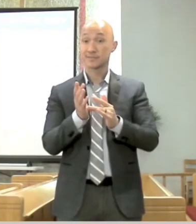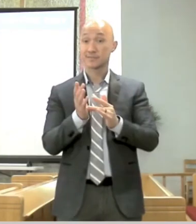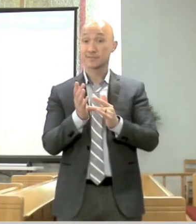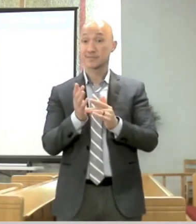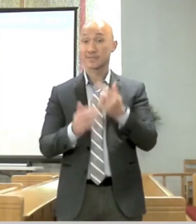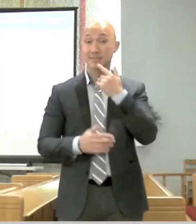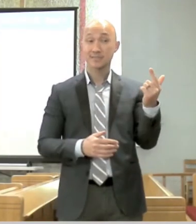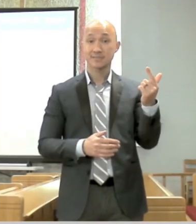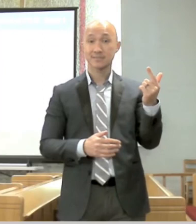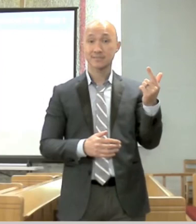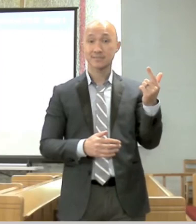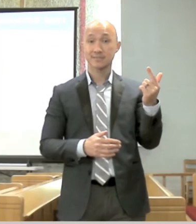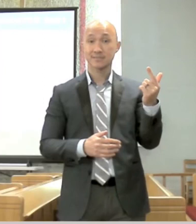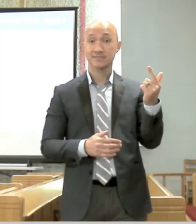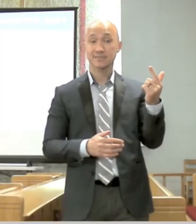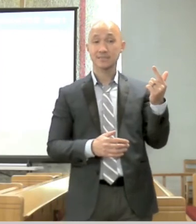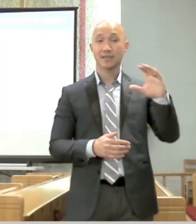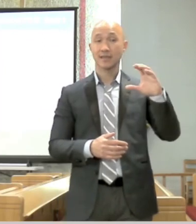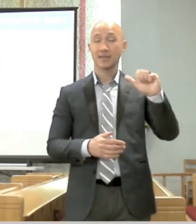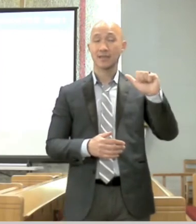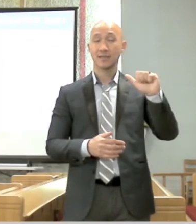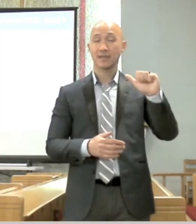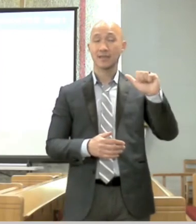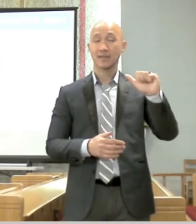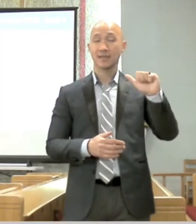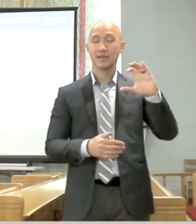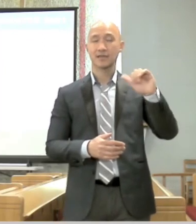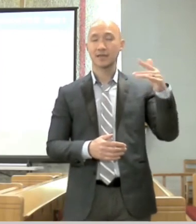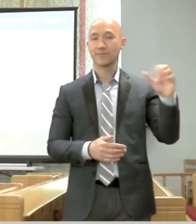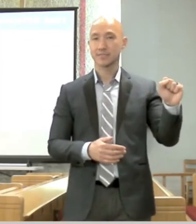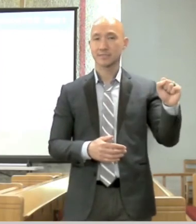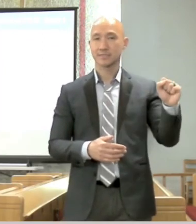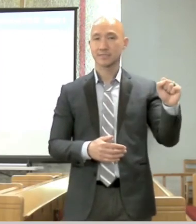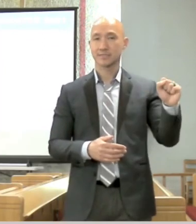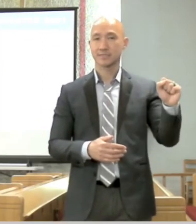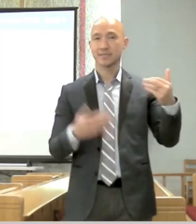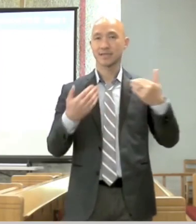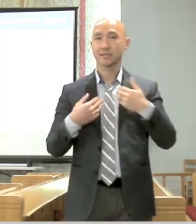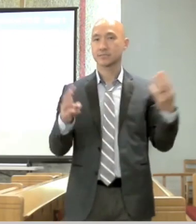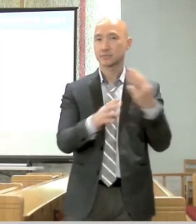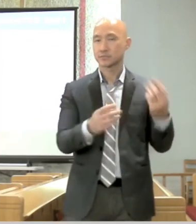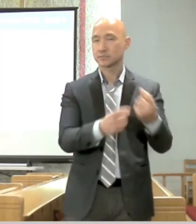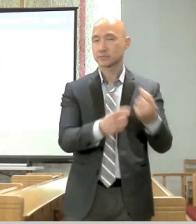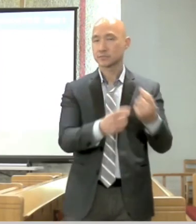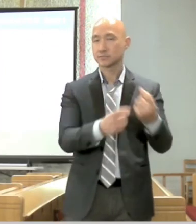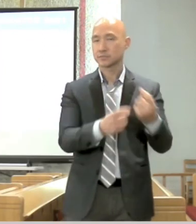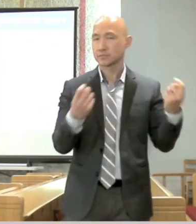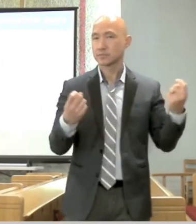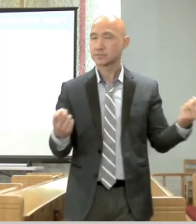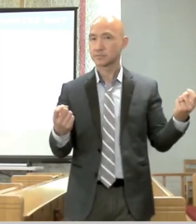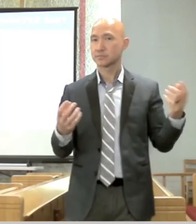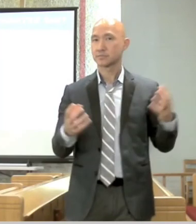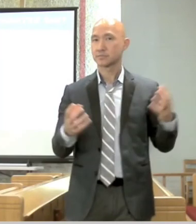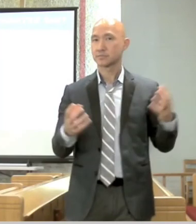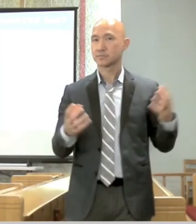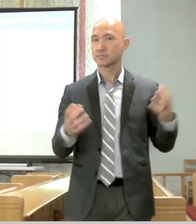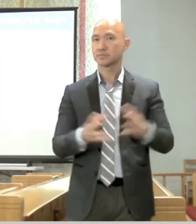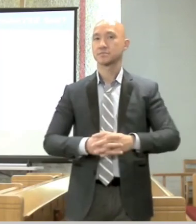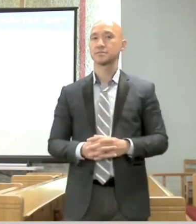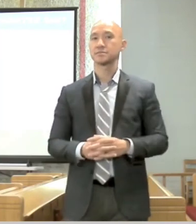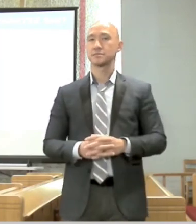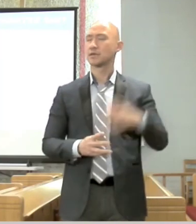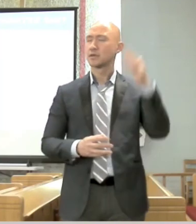does this tell us? Well, this is all about responsibility. God has given each of us different measures of